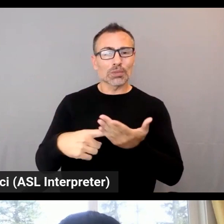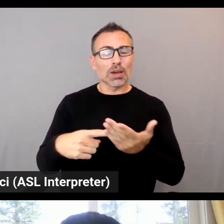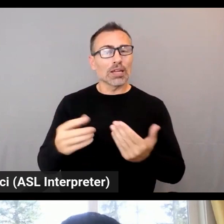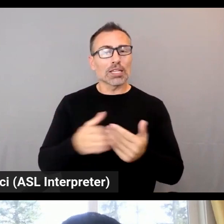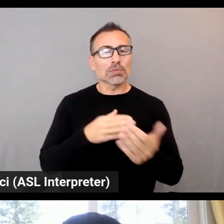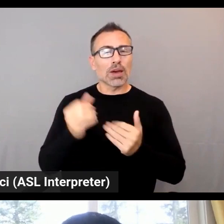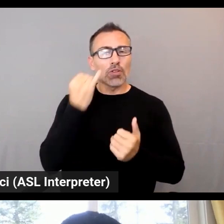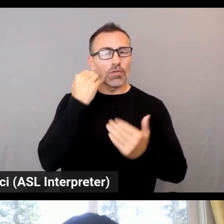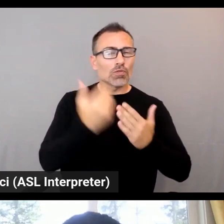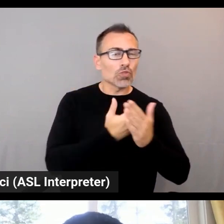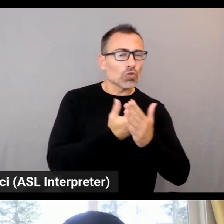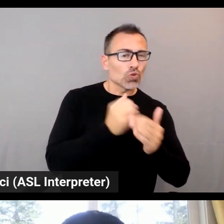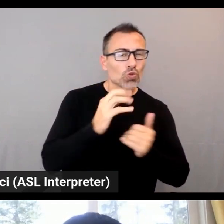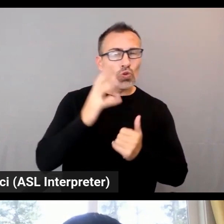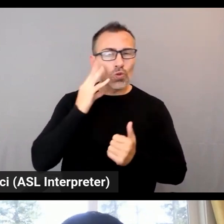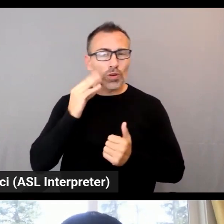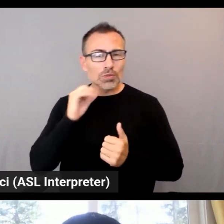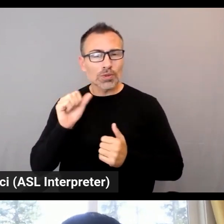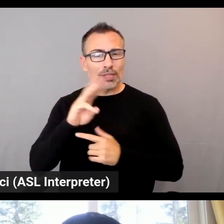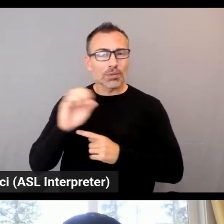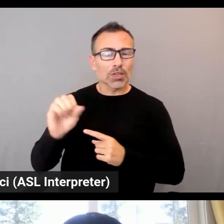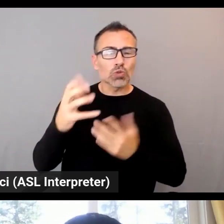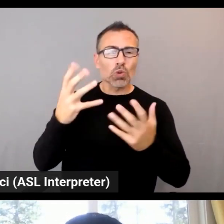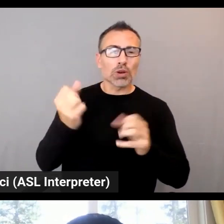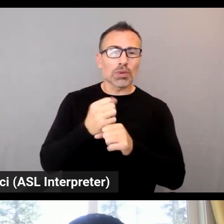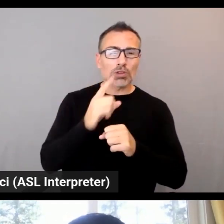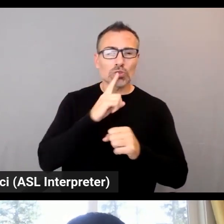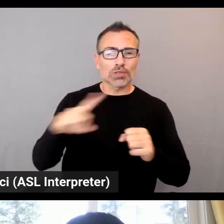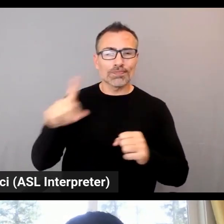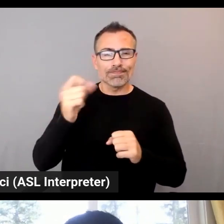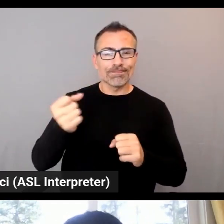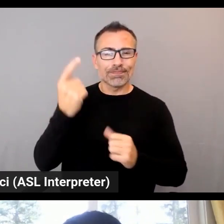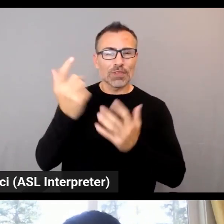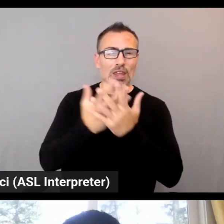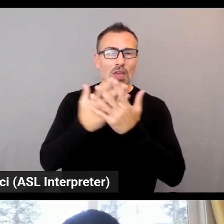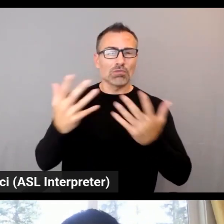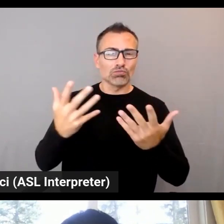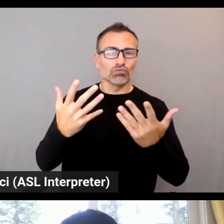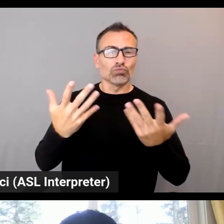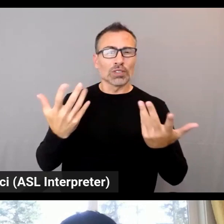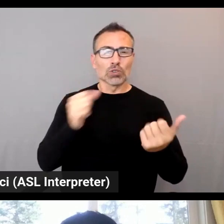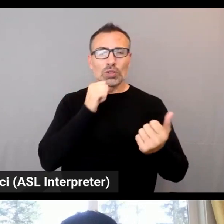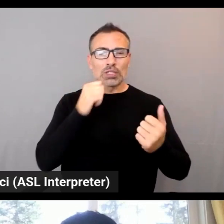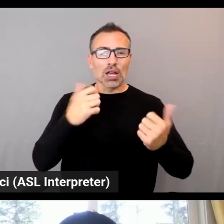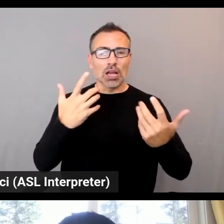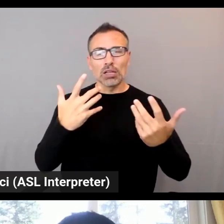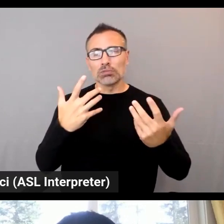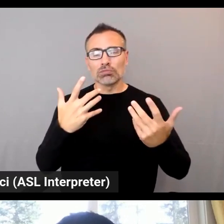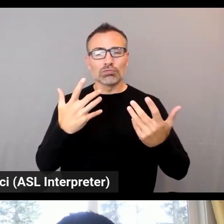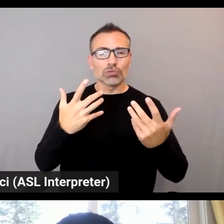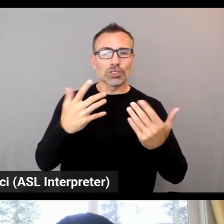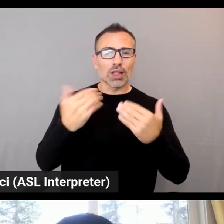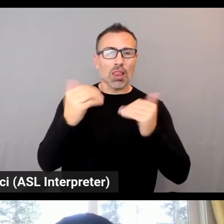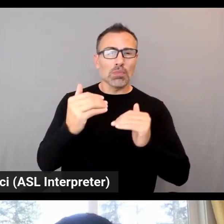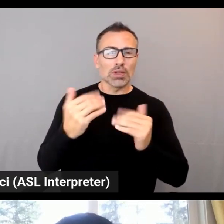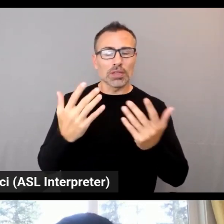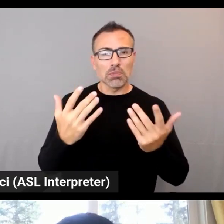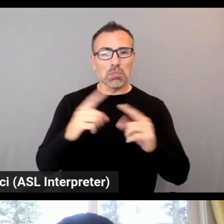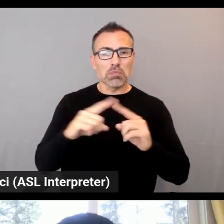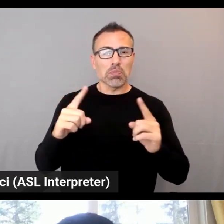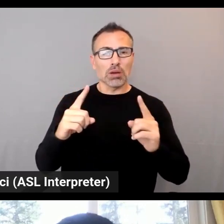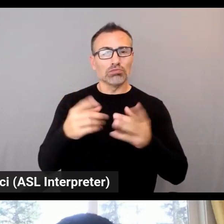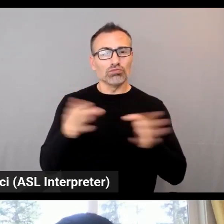or they're well experienced with AWS. We want to be able to make this as approachable as possible. And sure. I think who better to talk